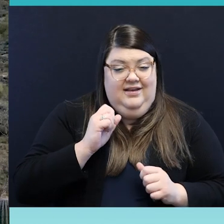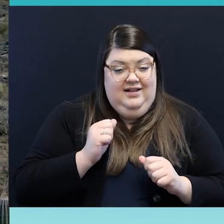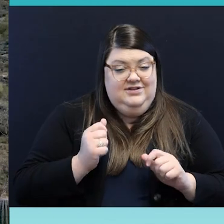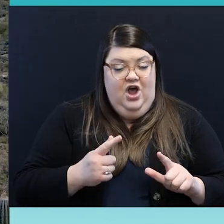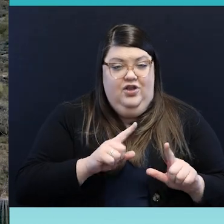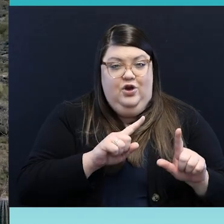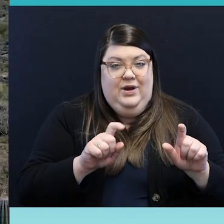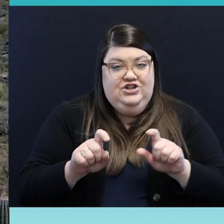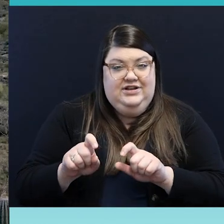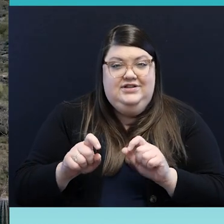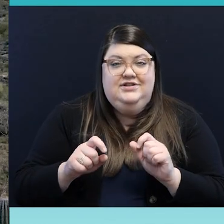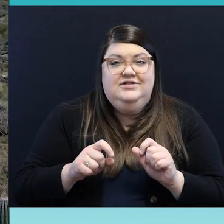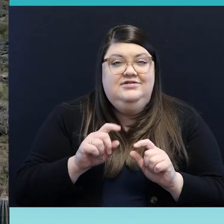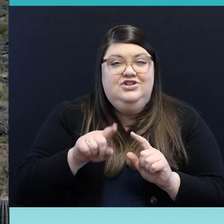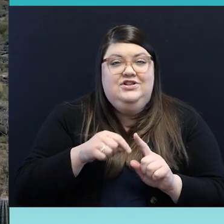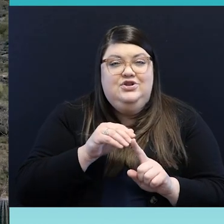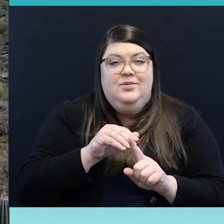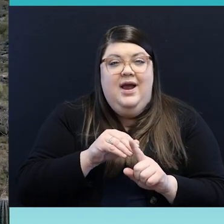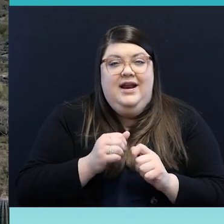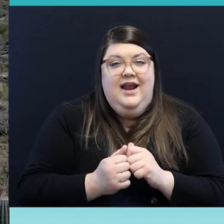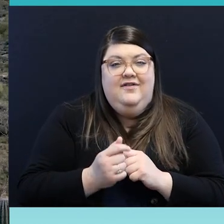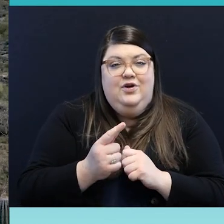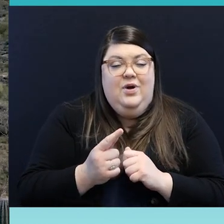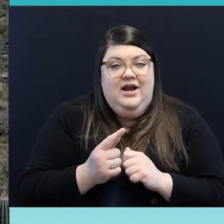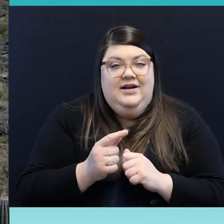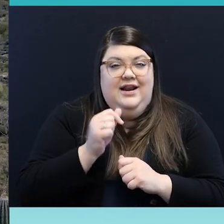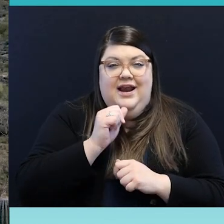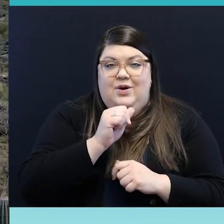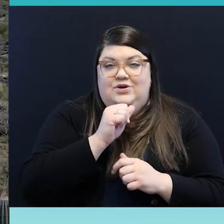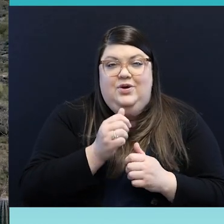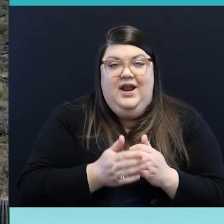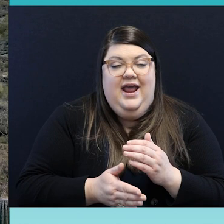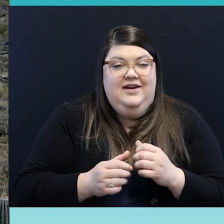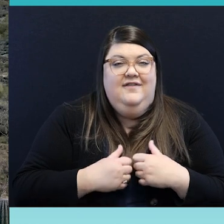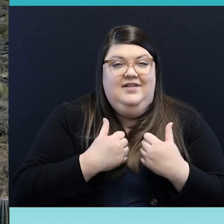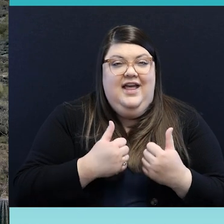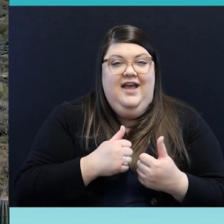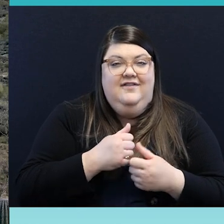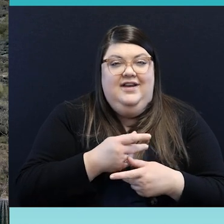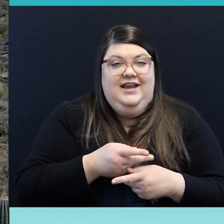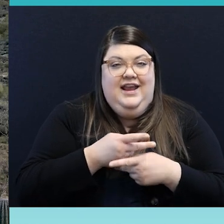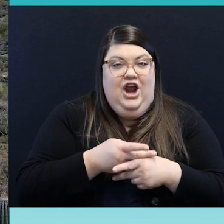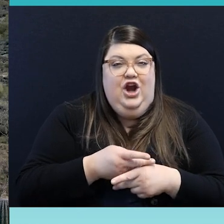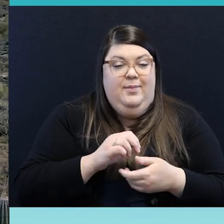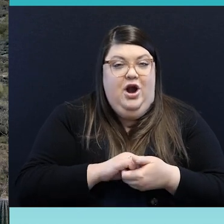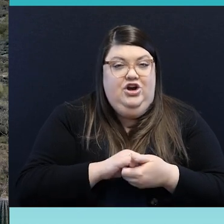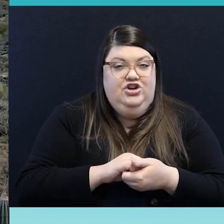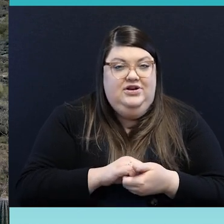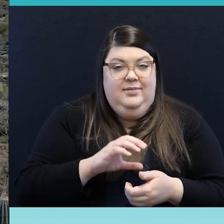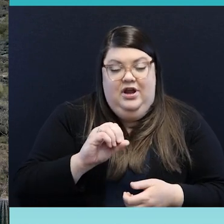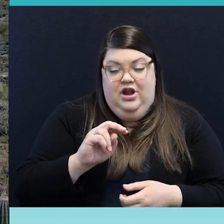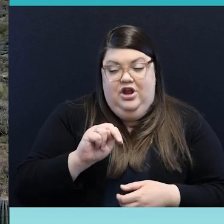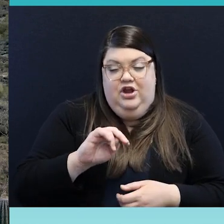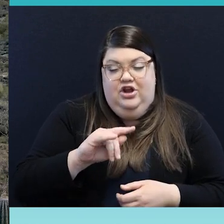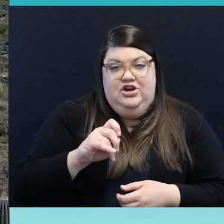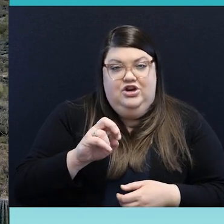just to remind everybody, the Arizona End of Life Care Partnership and Conjecture has their websites